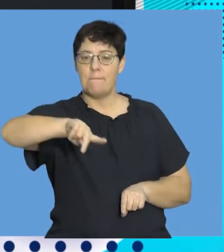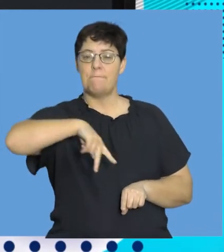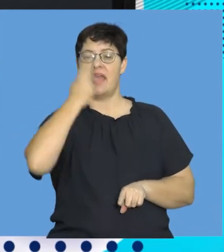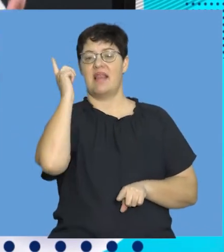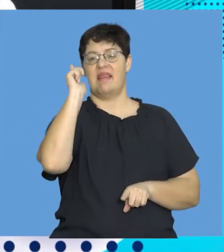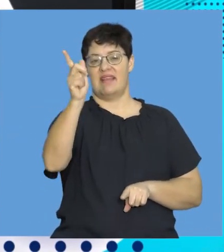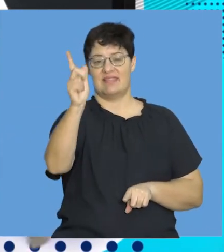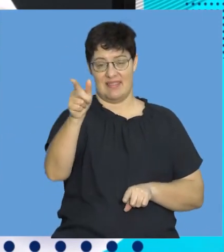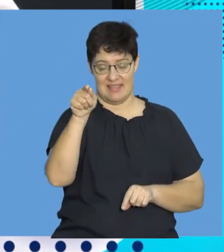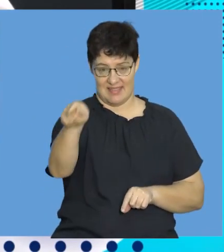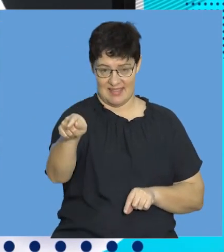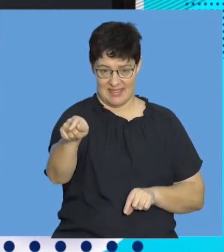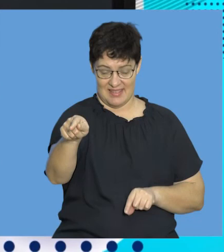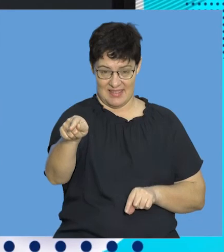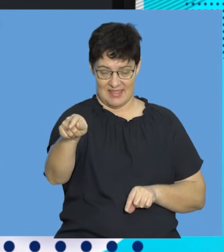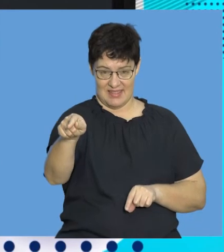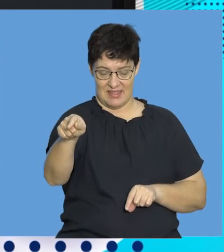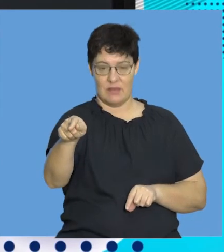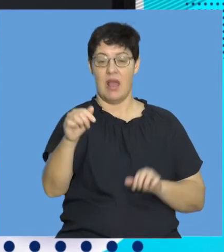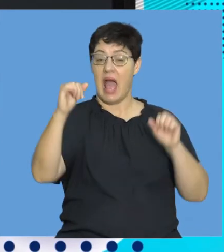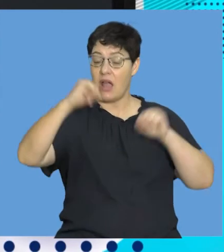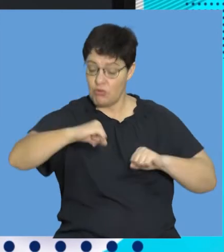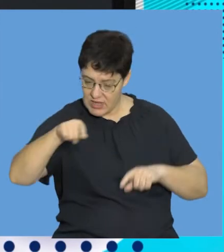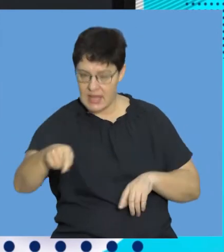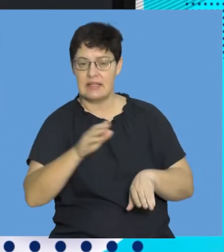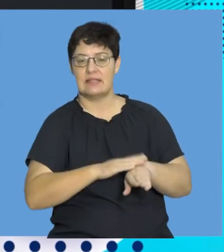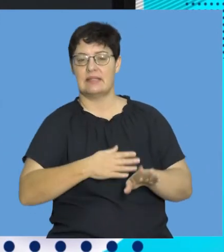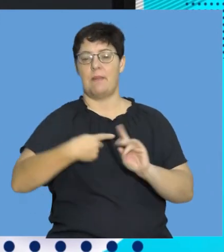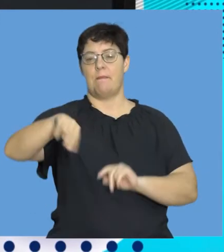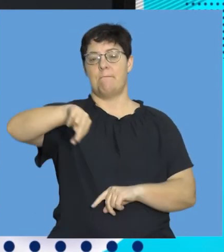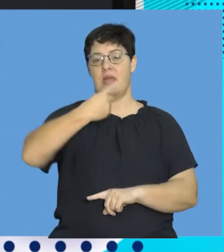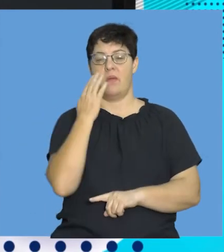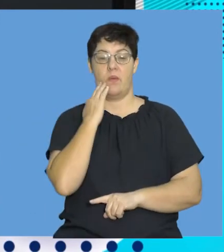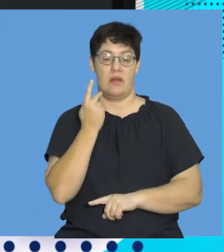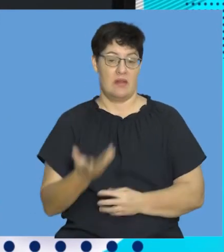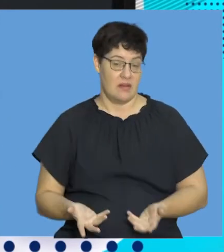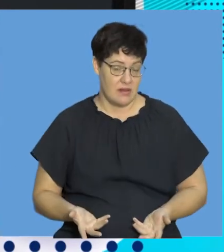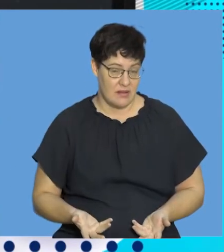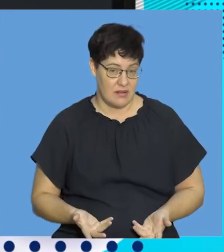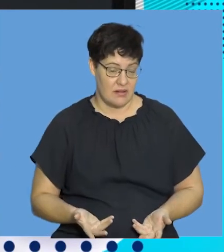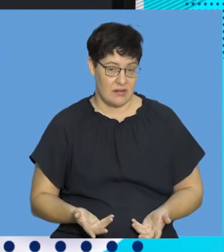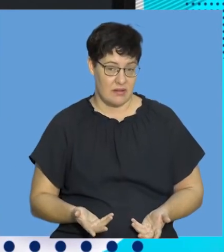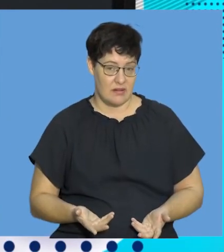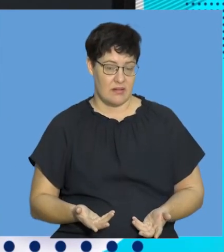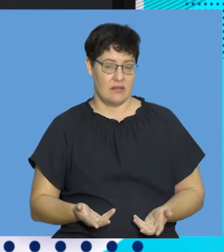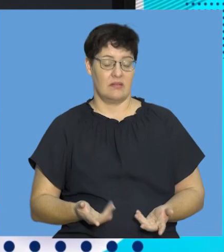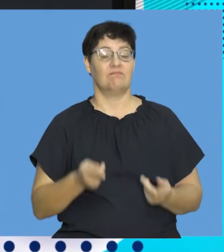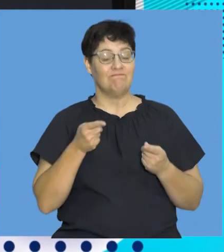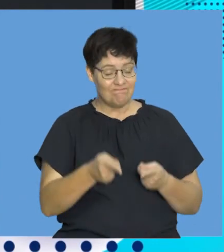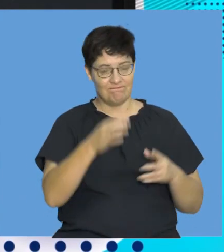consumer on credit. Obviously, you're going to agree to certain terms with them, and that will